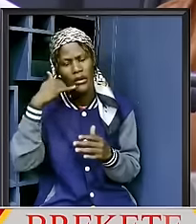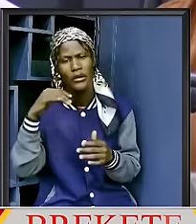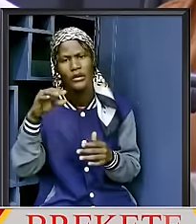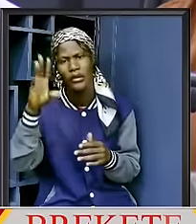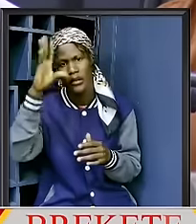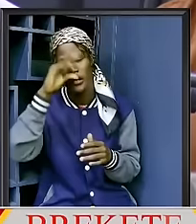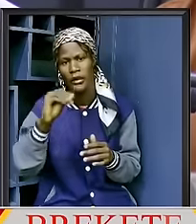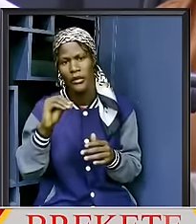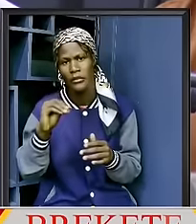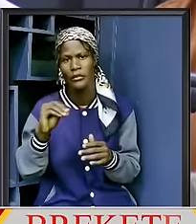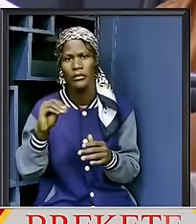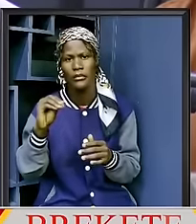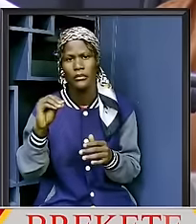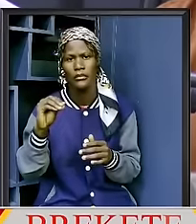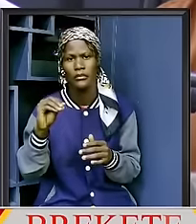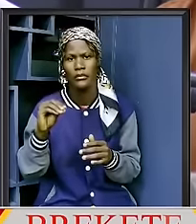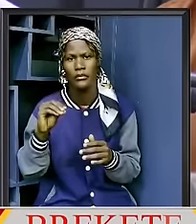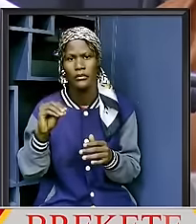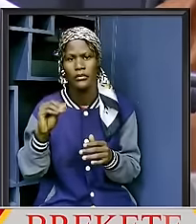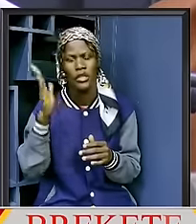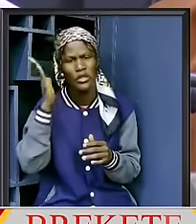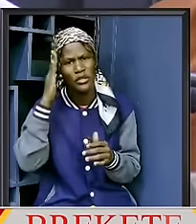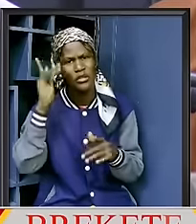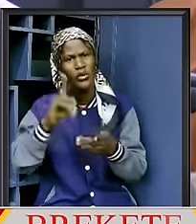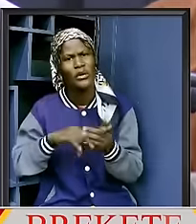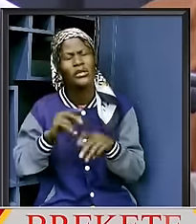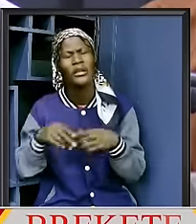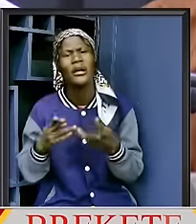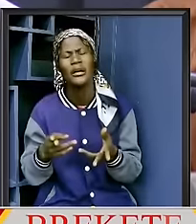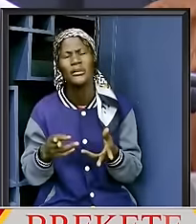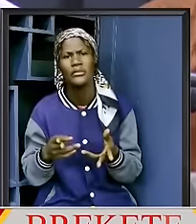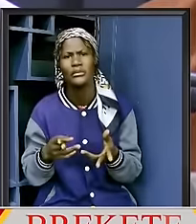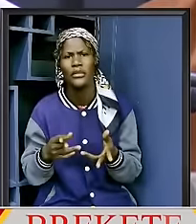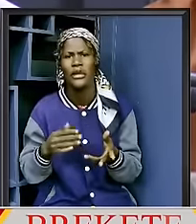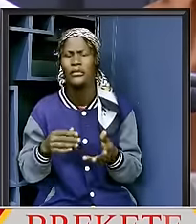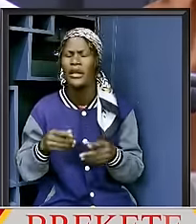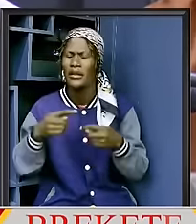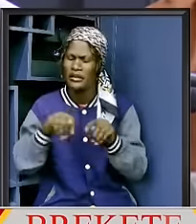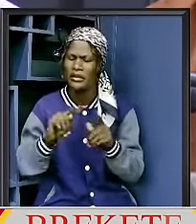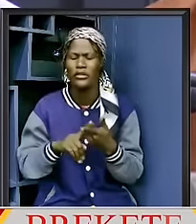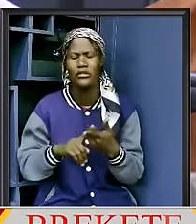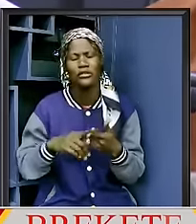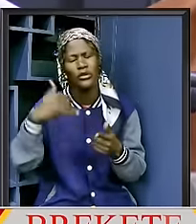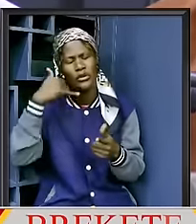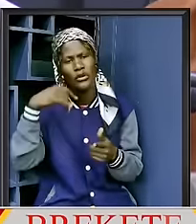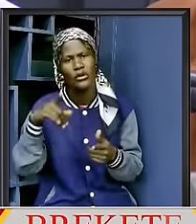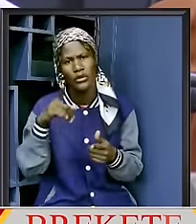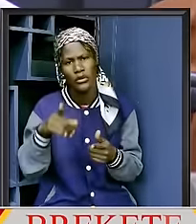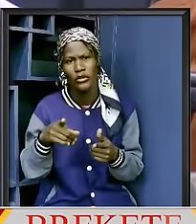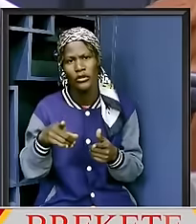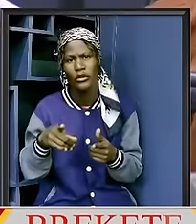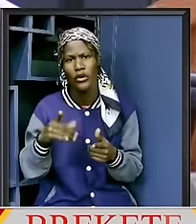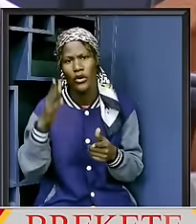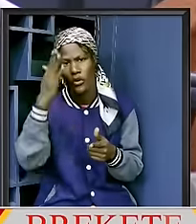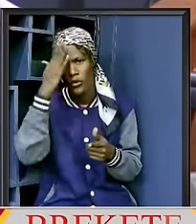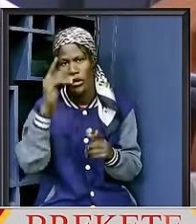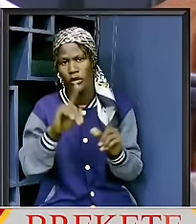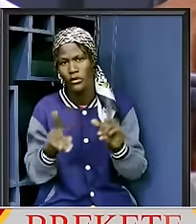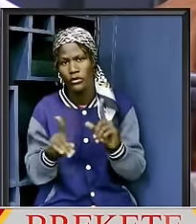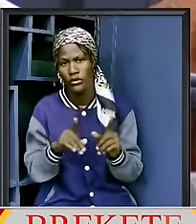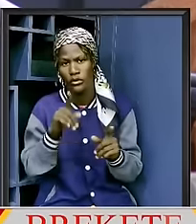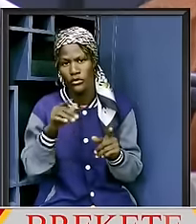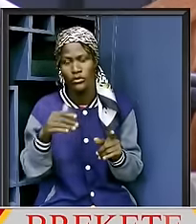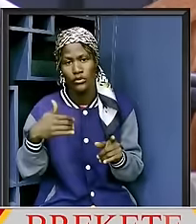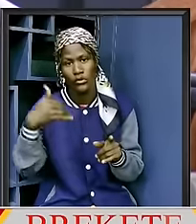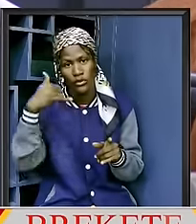of what is going on. The man called me. I spoke with him. He said, madam, I've been trying to reach you. I said, you have been trying to, why don't you call my husband if